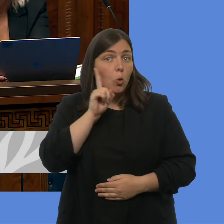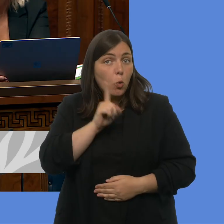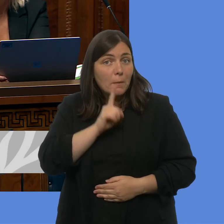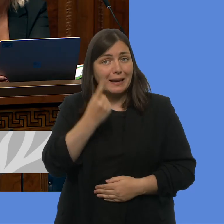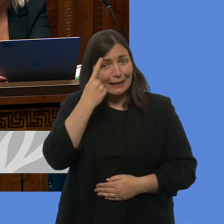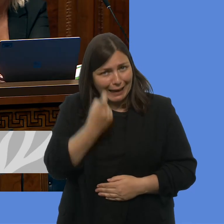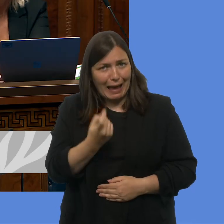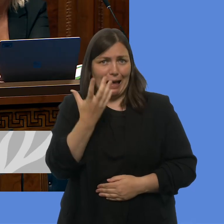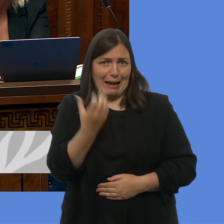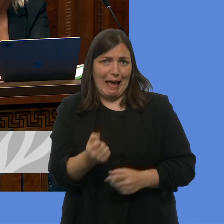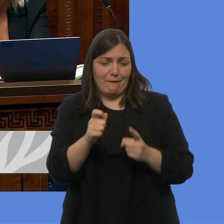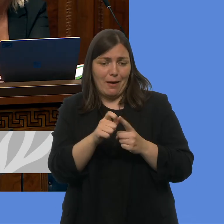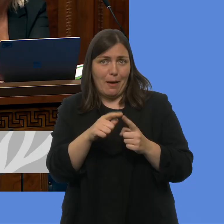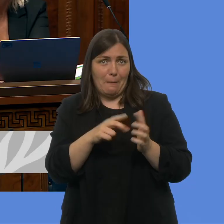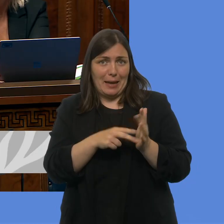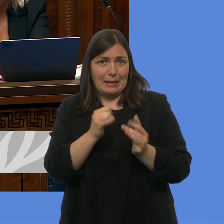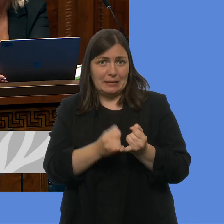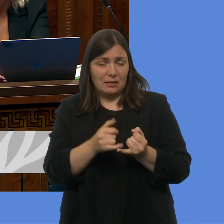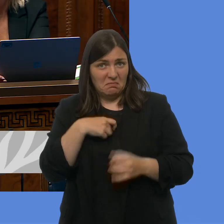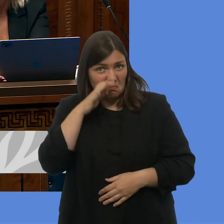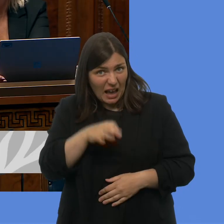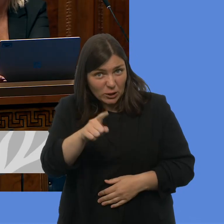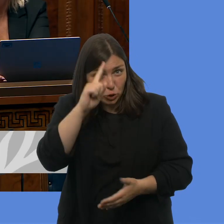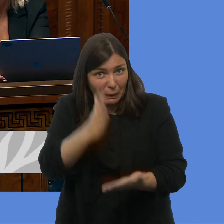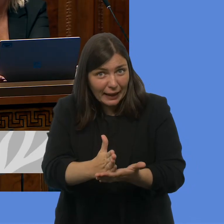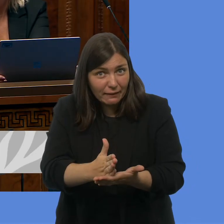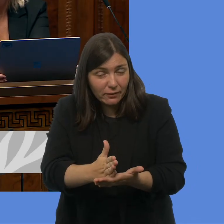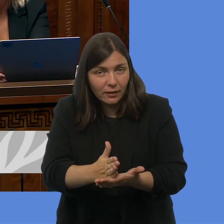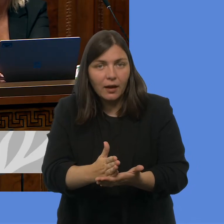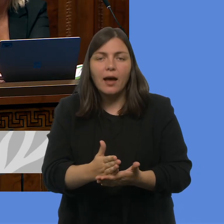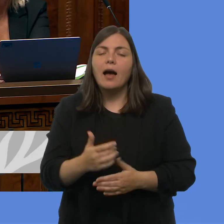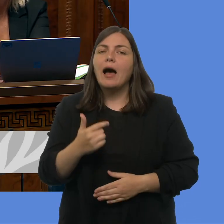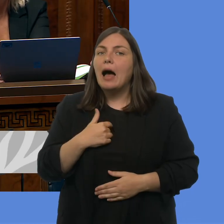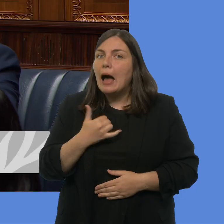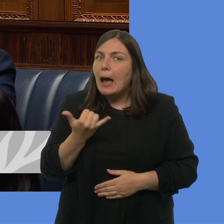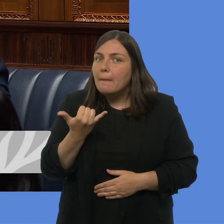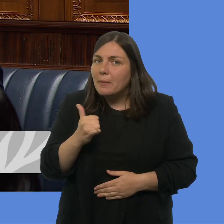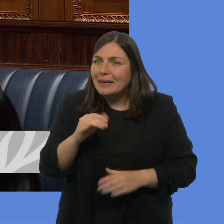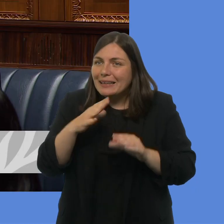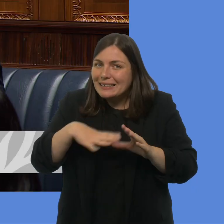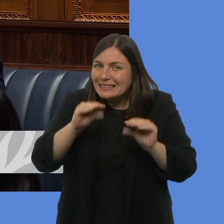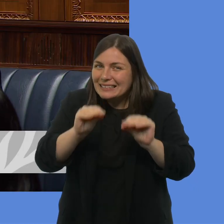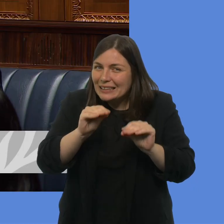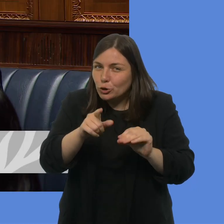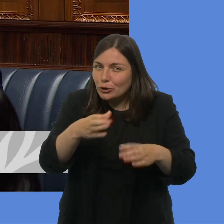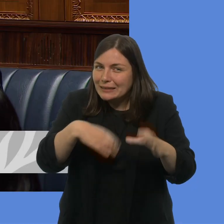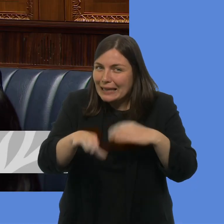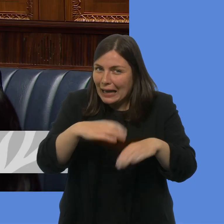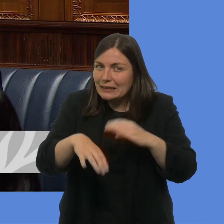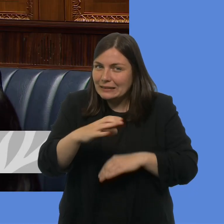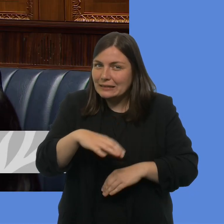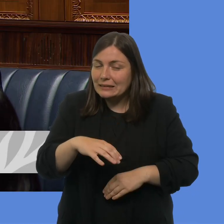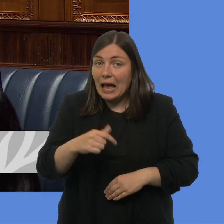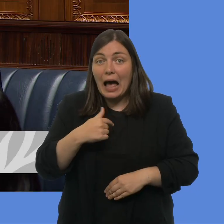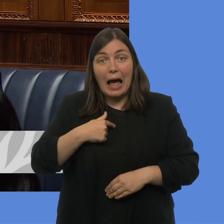I think I'm going to have to help you out, maybe with a bit of biology lesson. I was born a biological